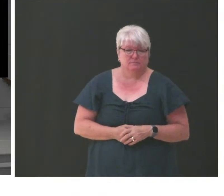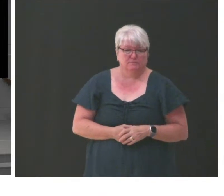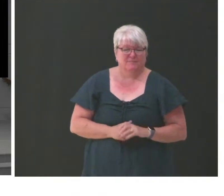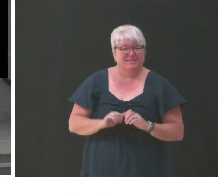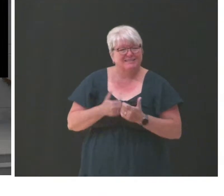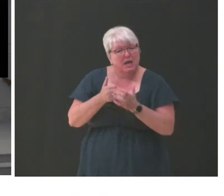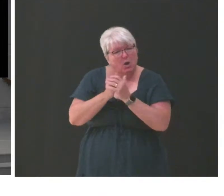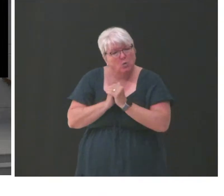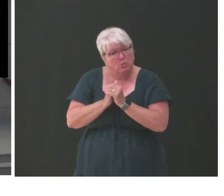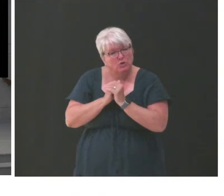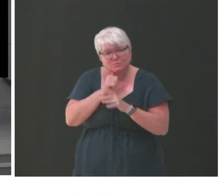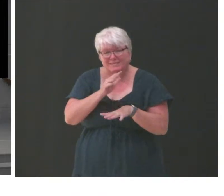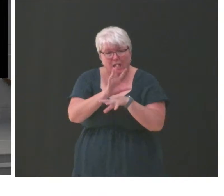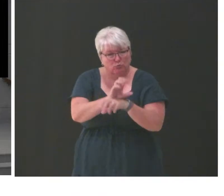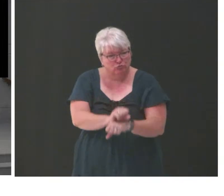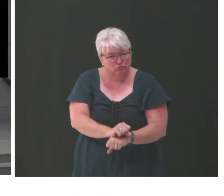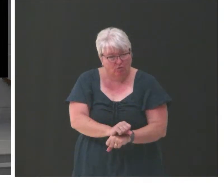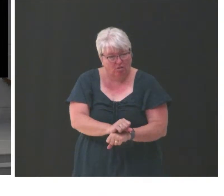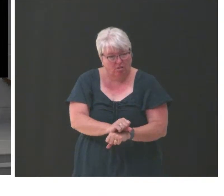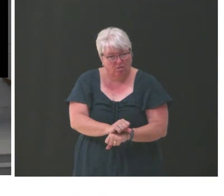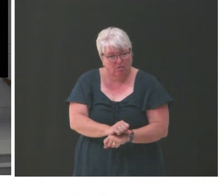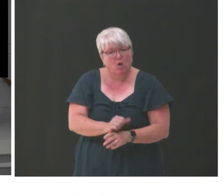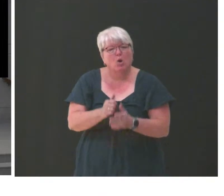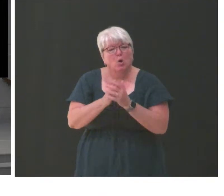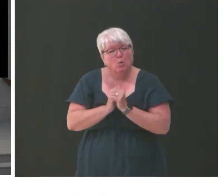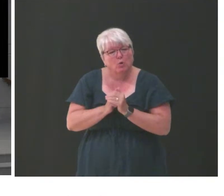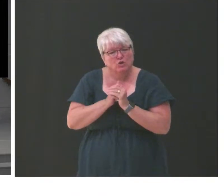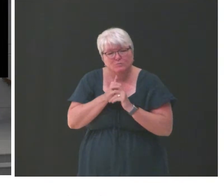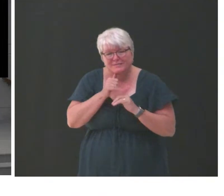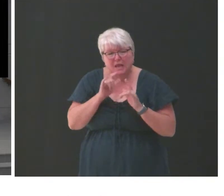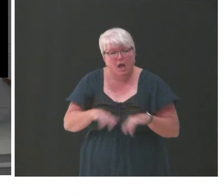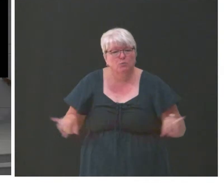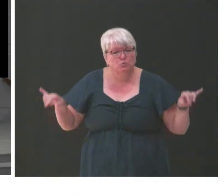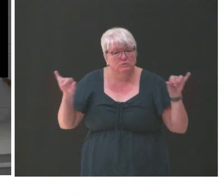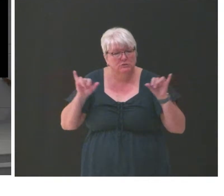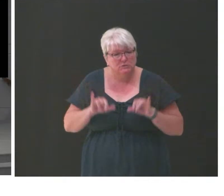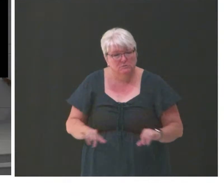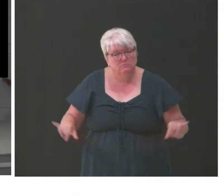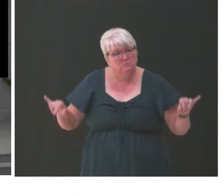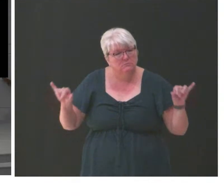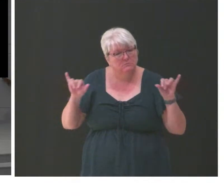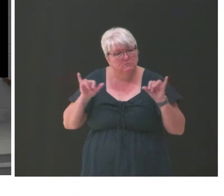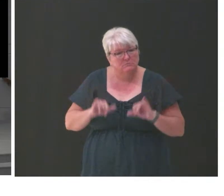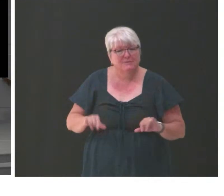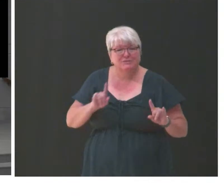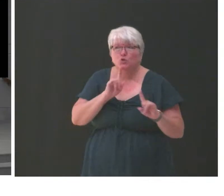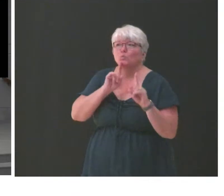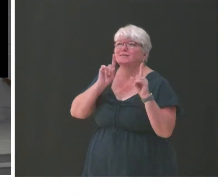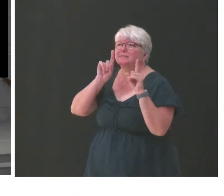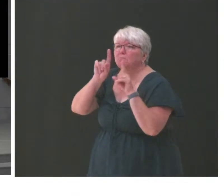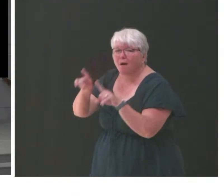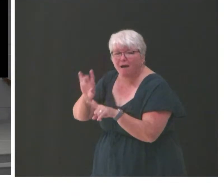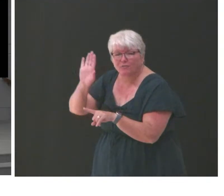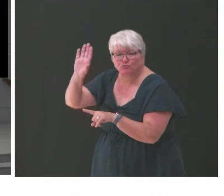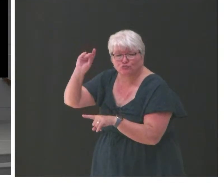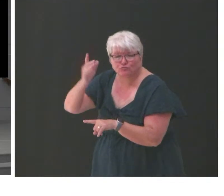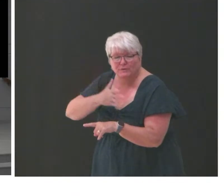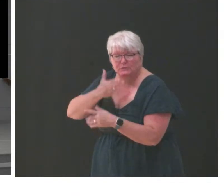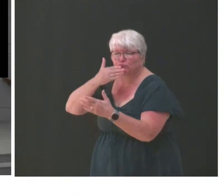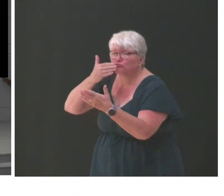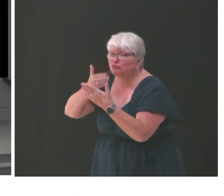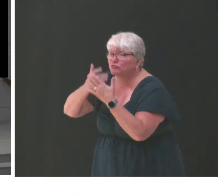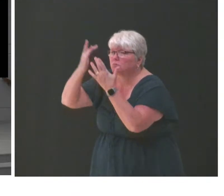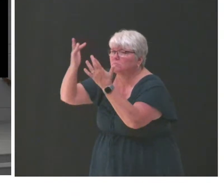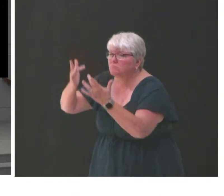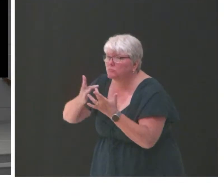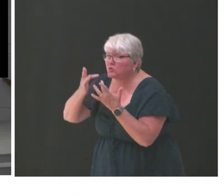That's why worship is not ritual. And worship is not routine. It's a response to the goodness and the